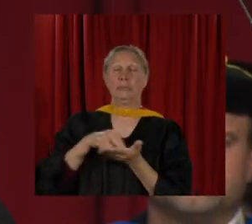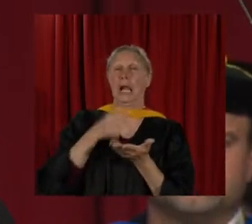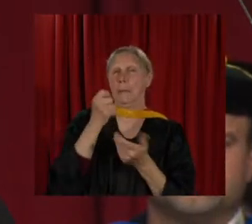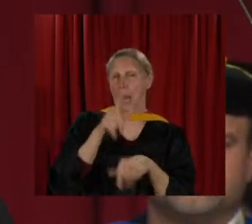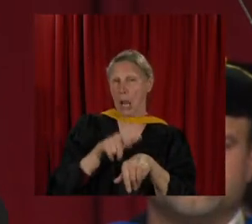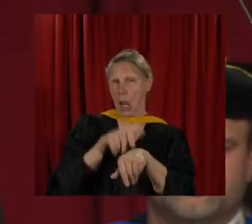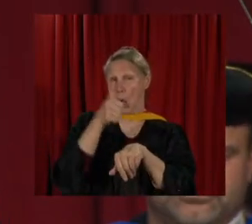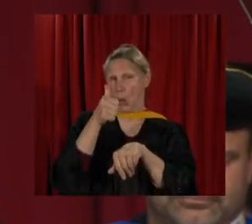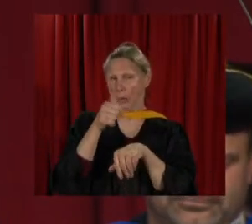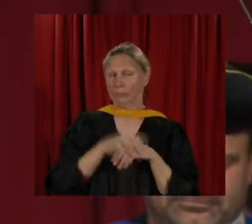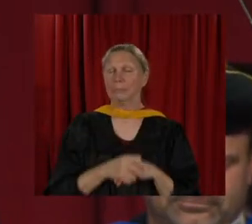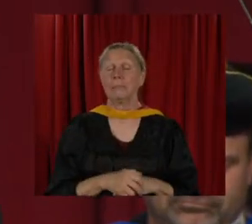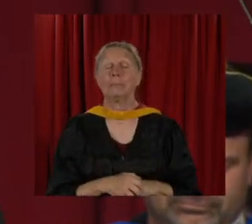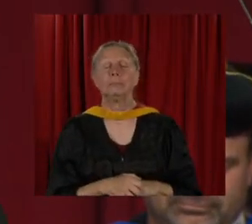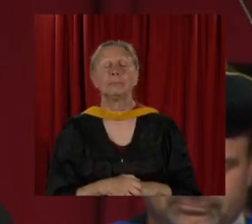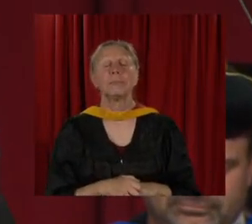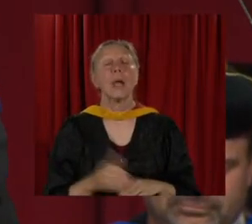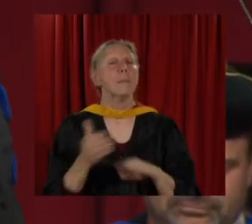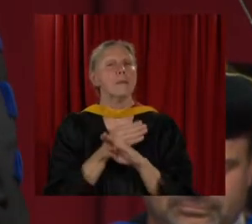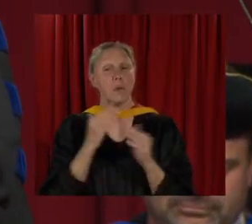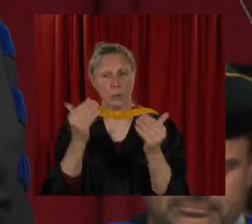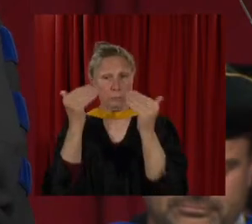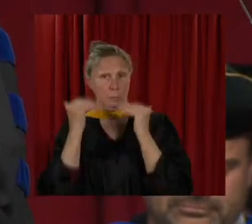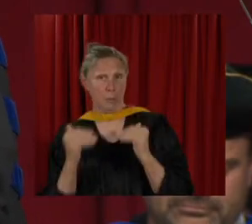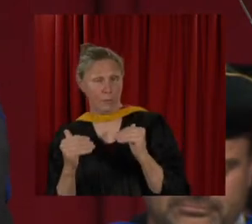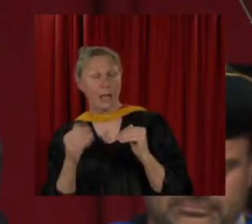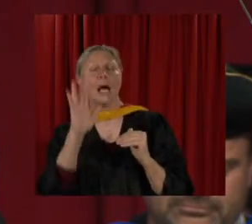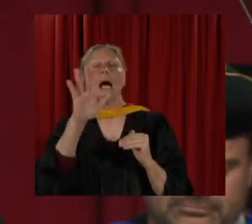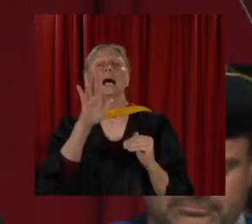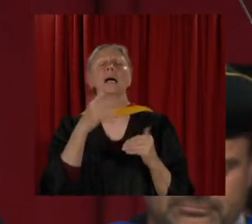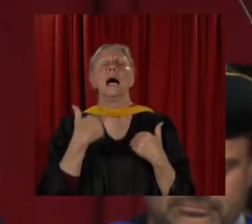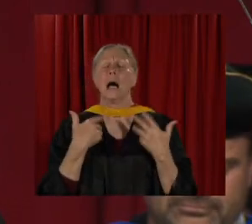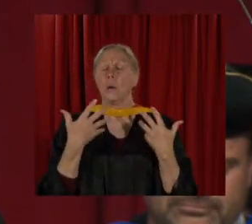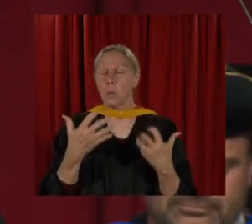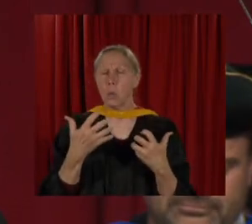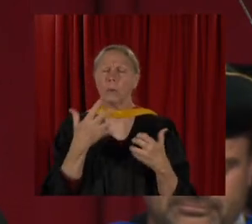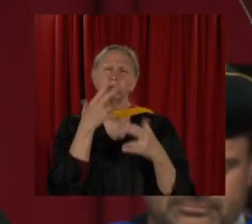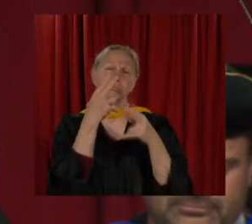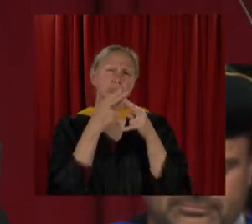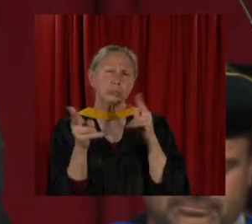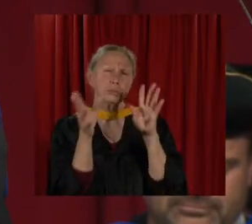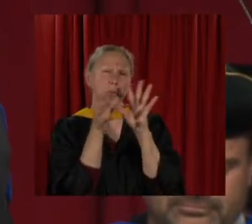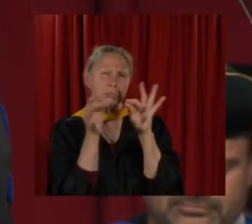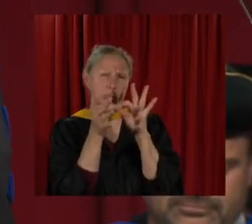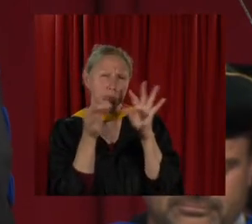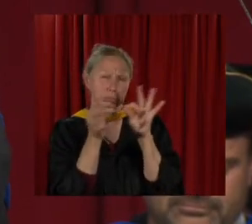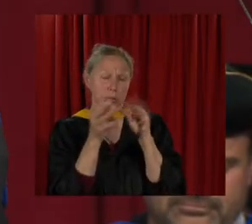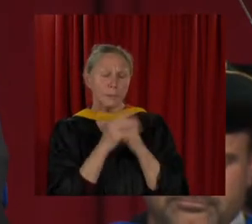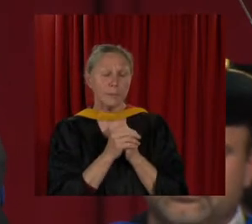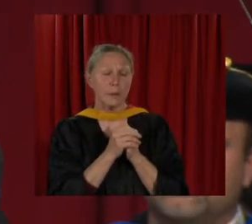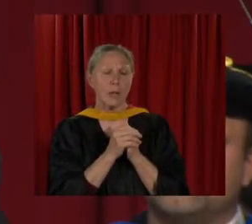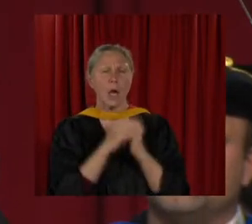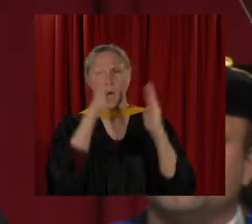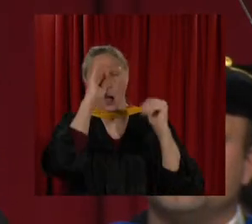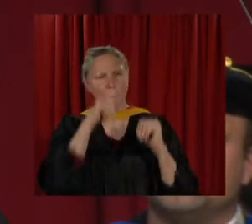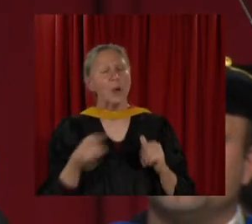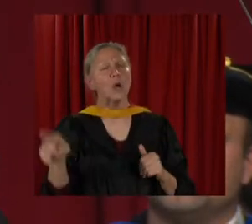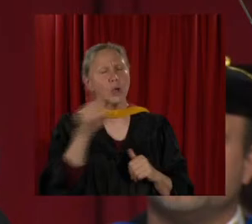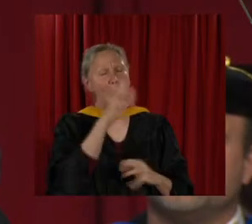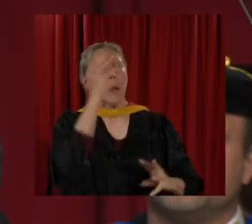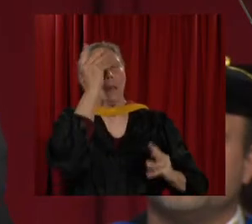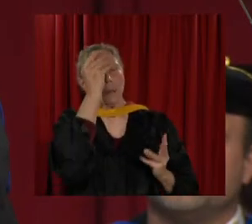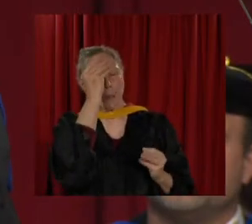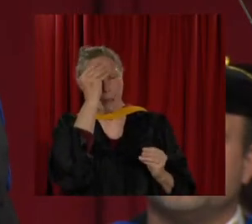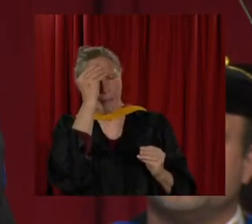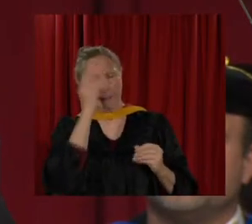more. Before we move on in the ceremony, I want to just give a brief message that hopefully will give you some food for